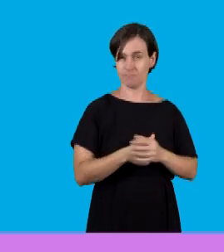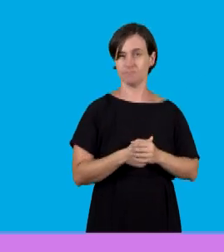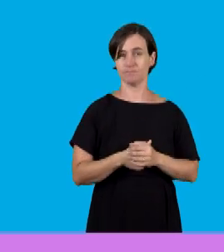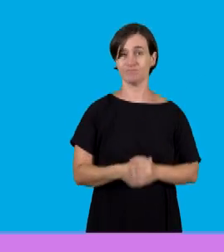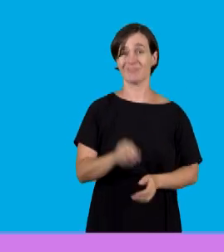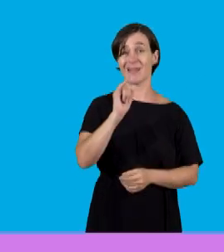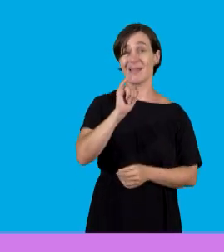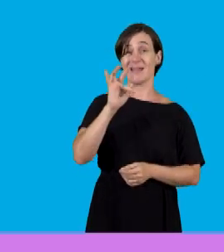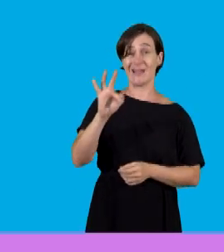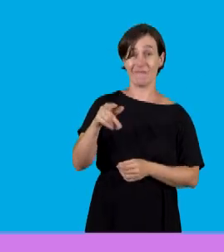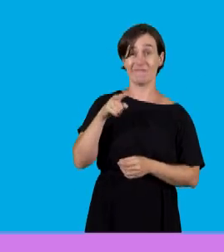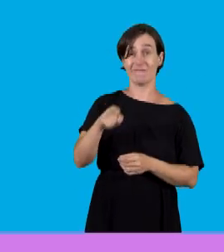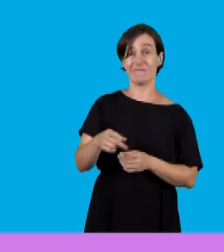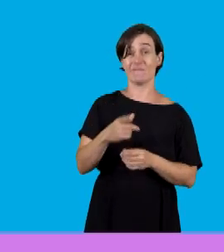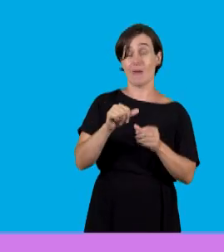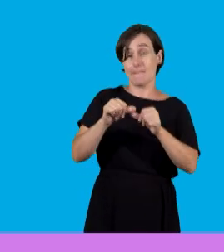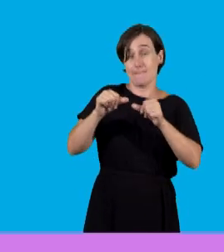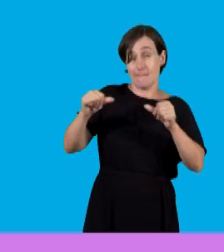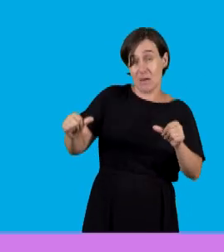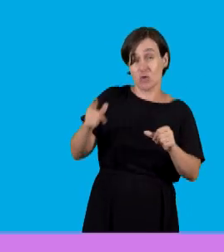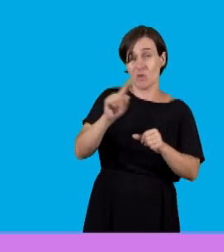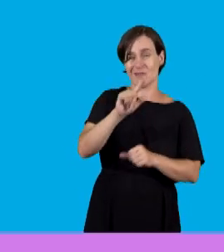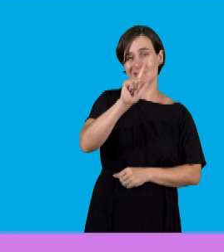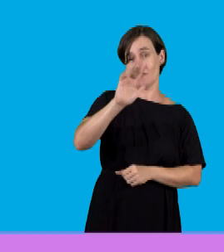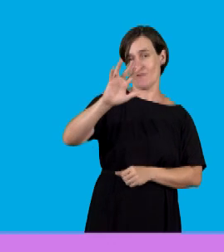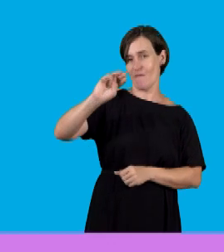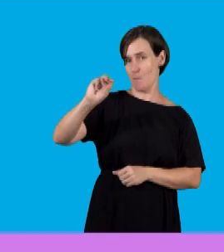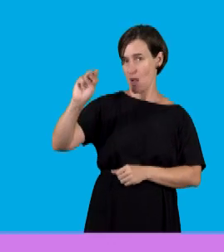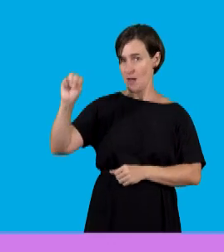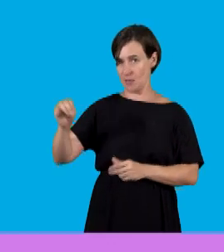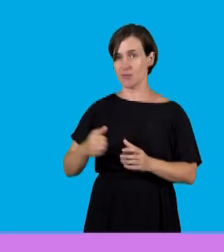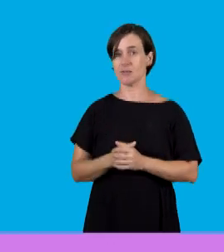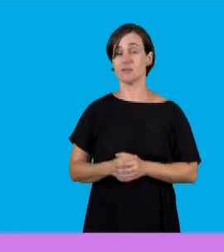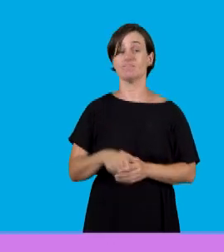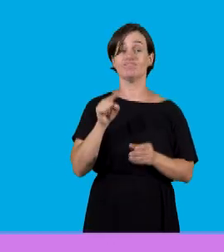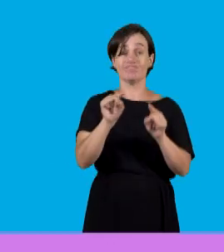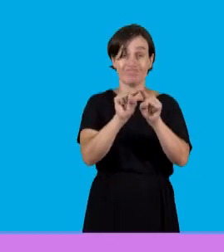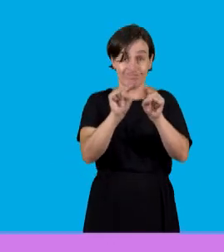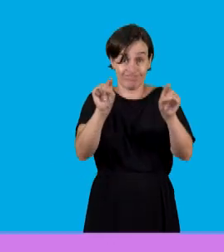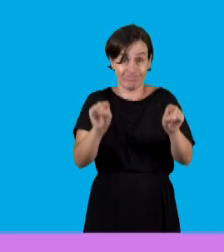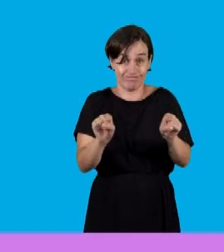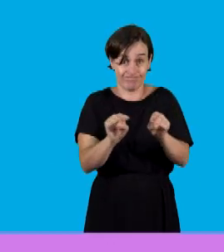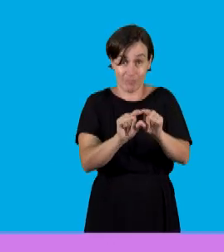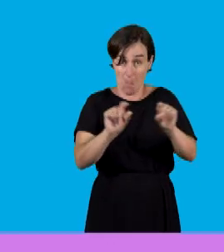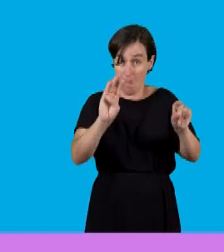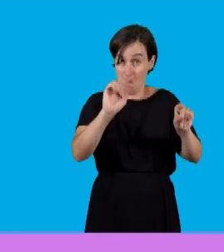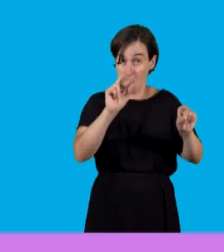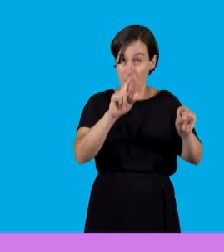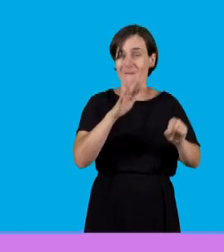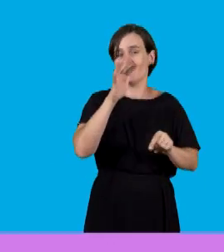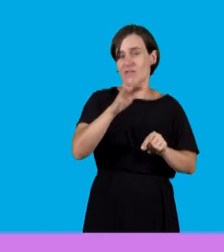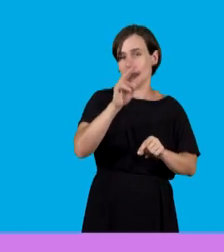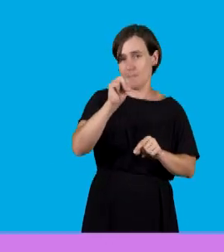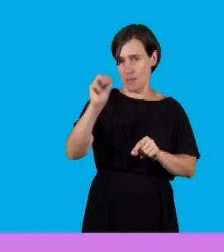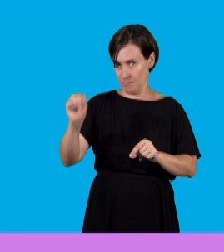is 7.75 millimeters. So it means the length is 75 millimeters and the bar length is 15